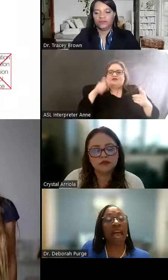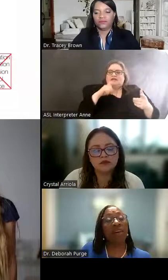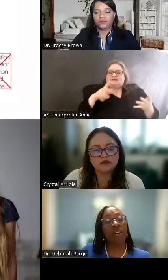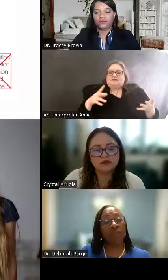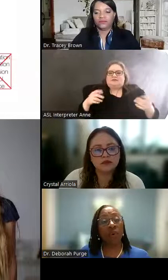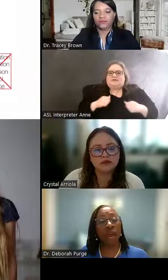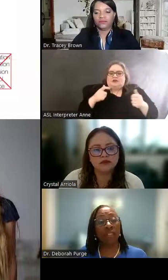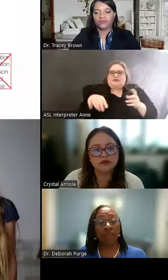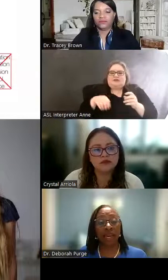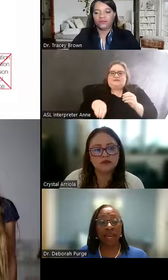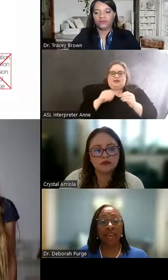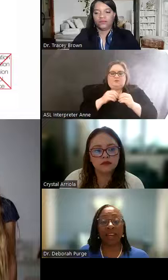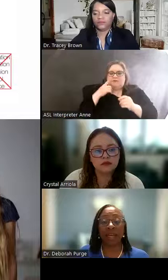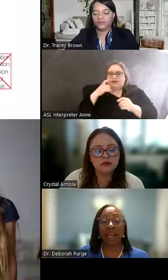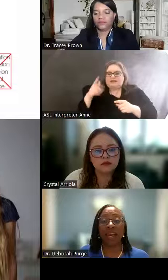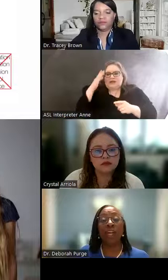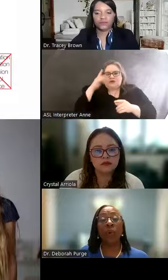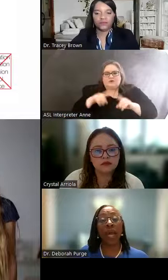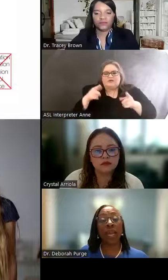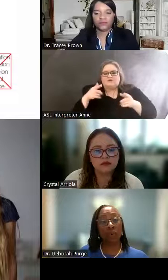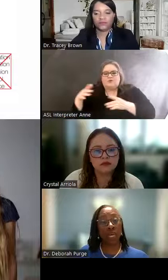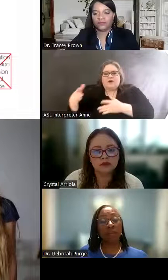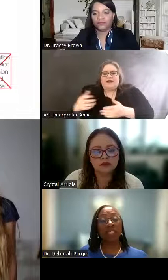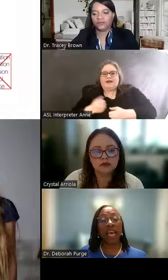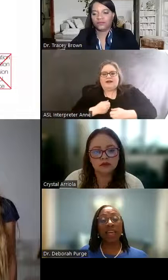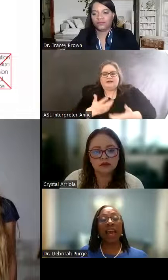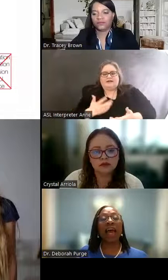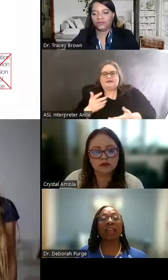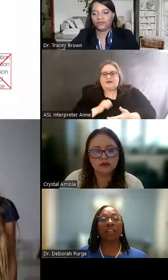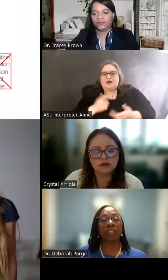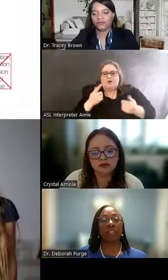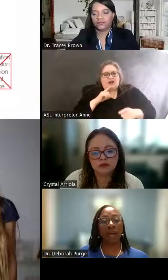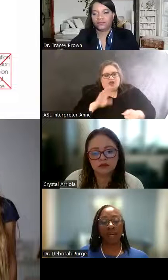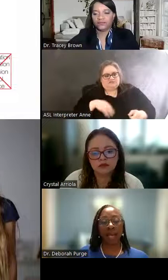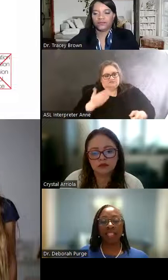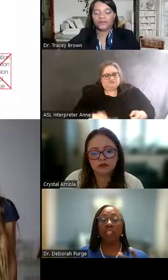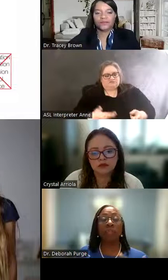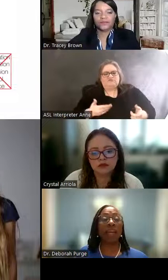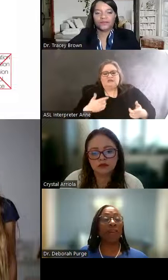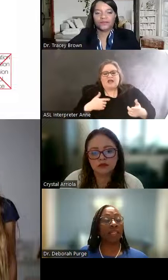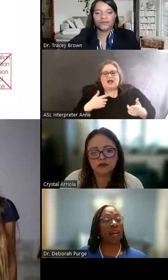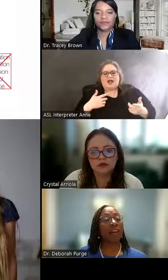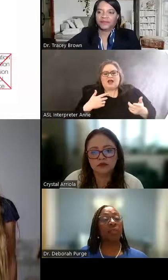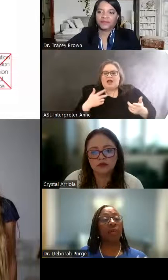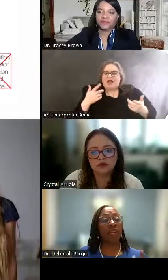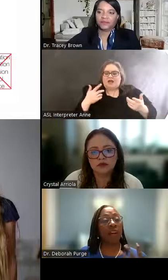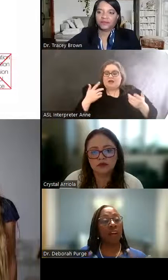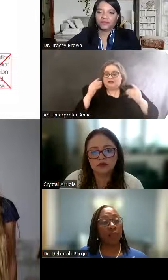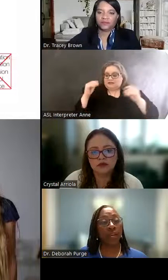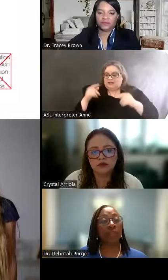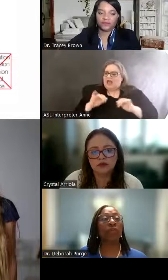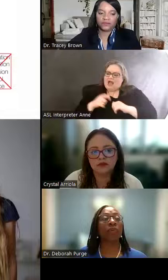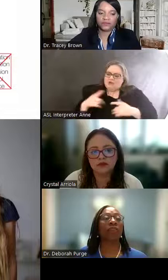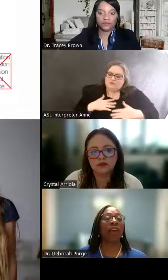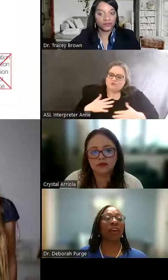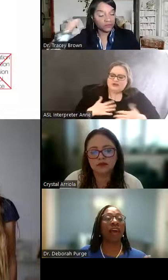because I have a different way. So maybe it could be, when I get really upset, I teach you mindfulness. How do you breathe? How do you